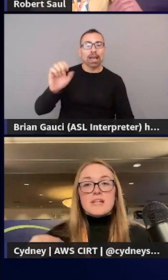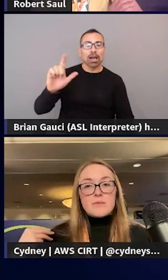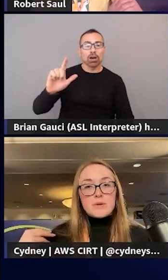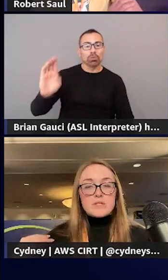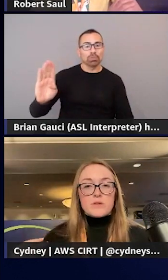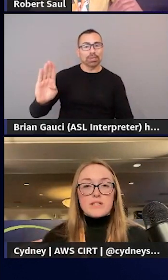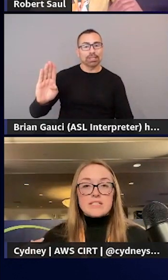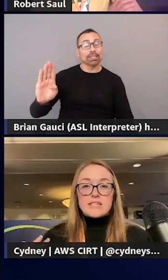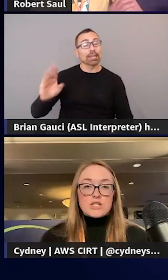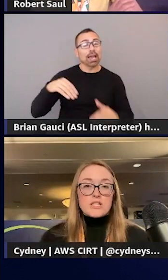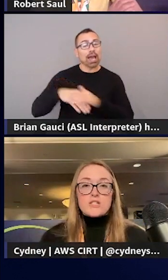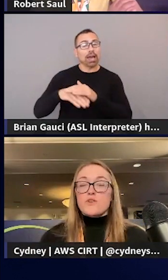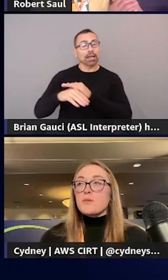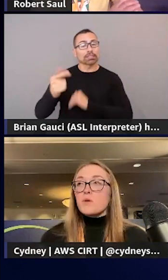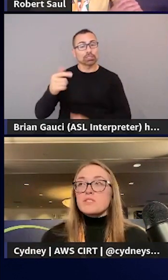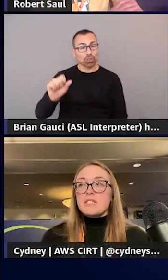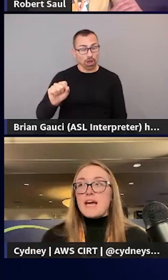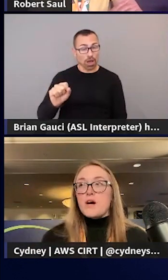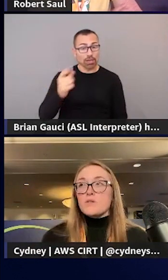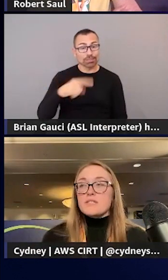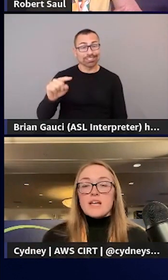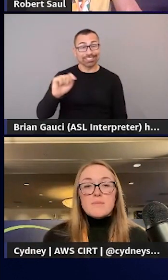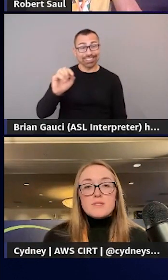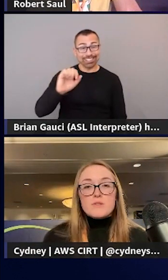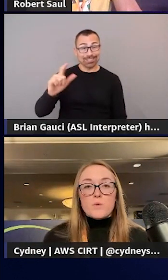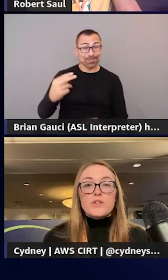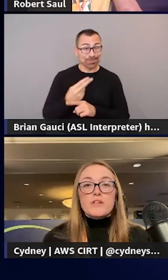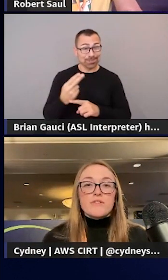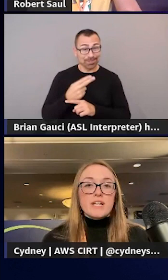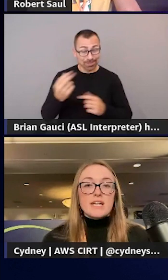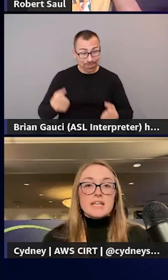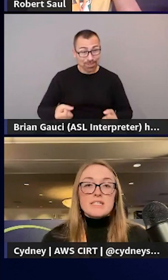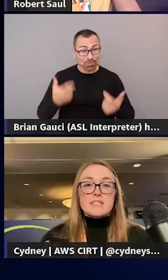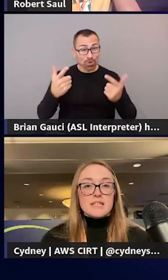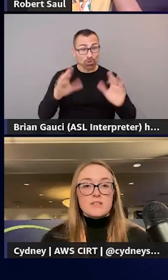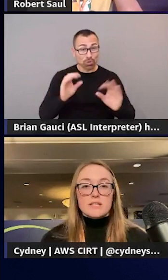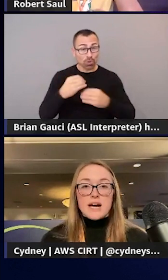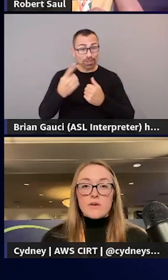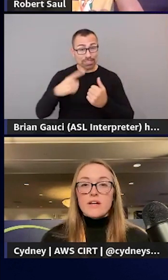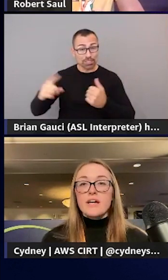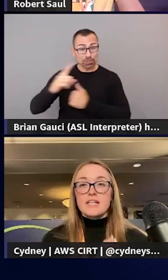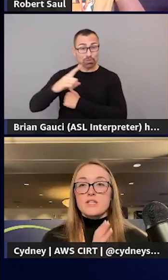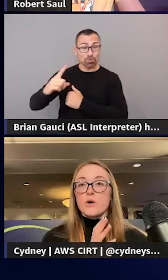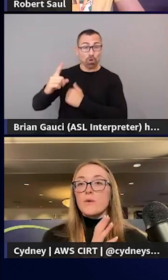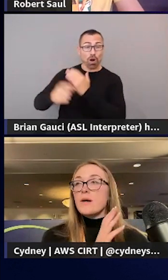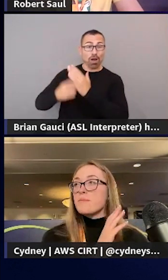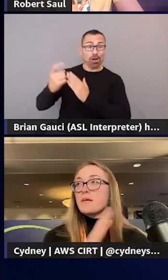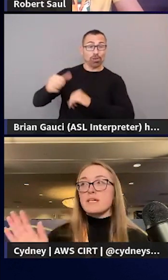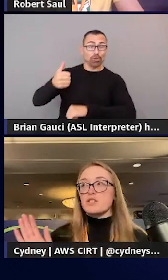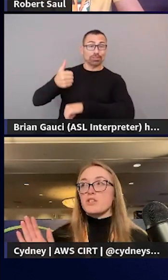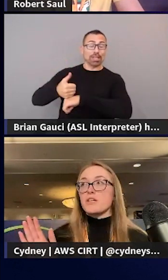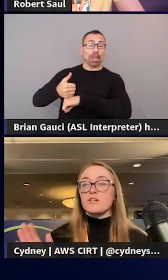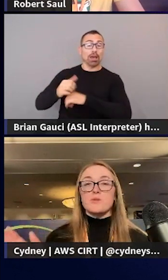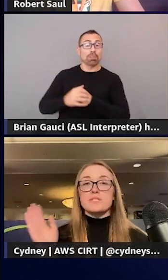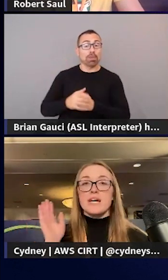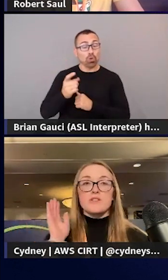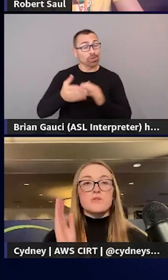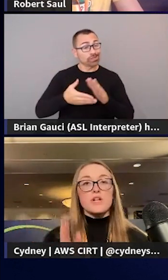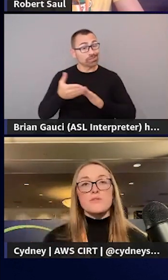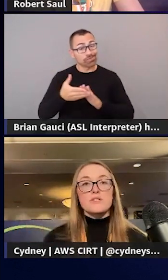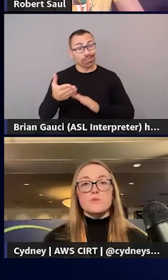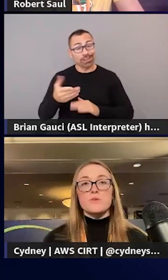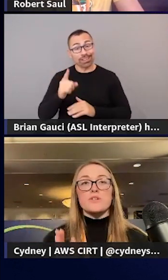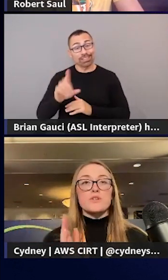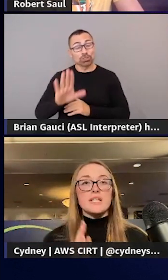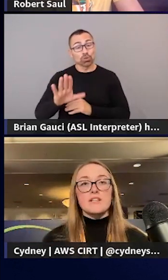uses AWS organizations for multi-account setups, or you can run it against a single account. And so, big picture, you